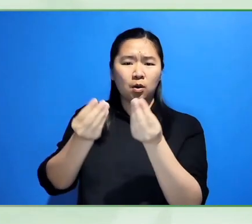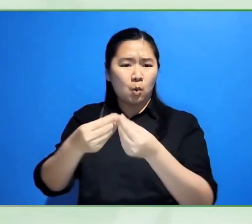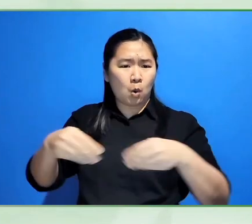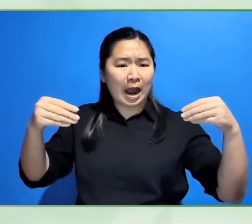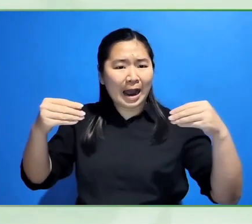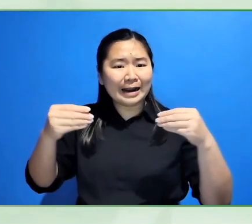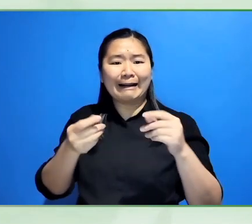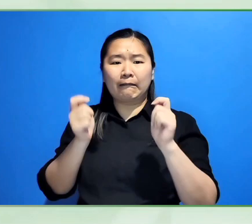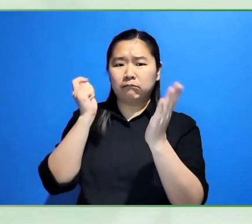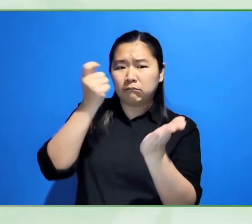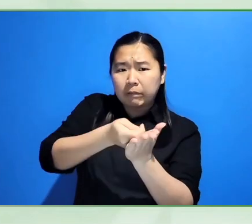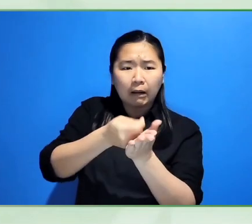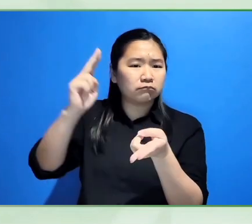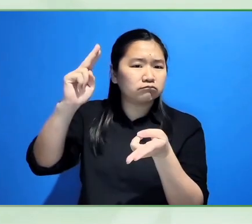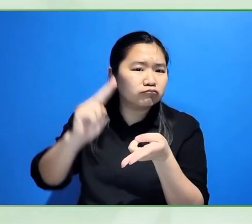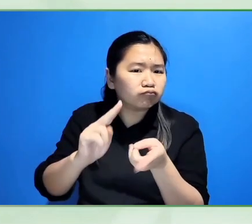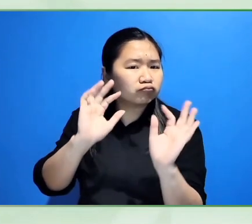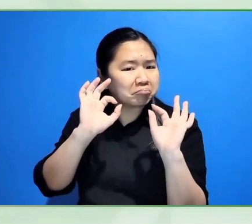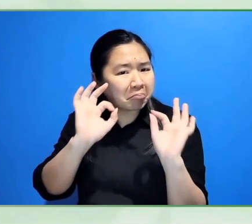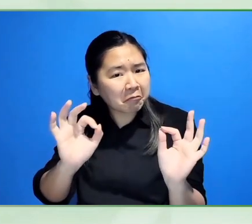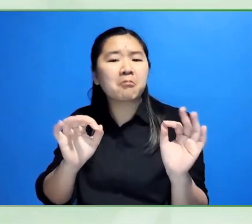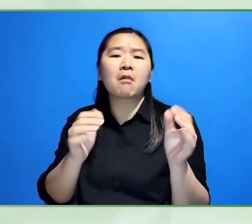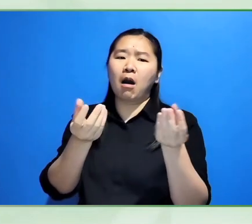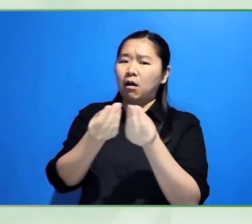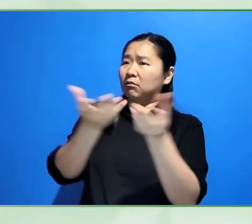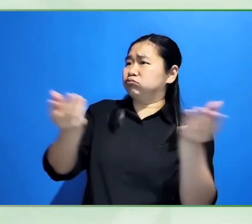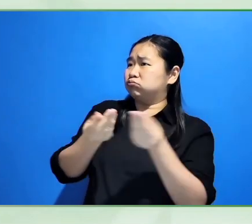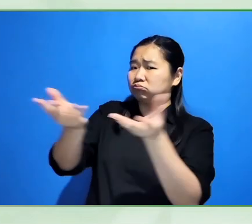about locally produced assistive technologies.